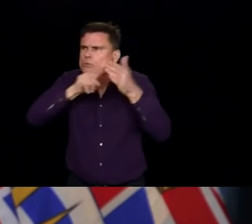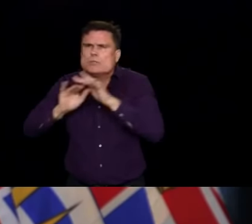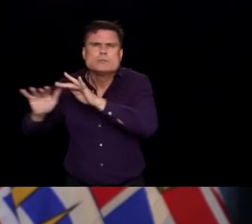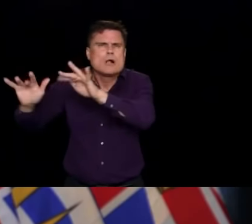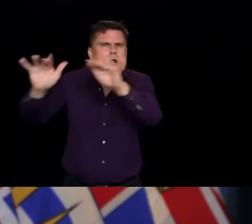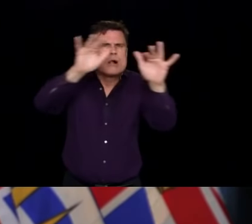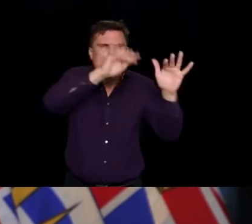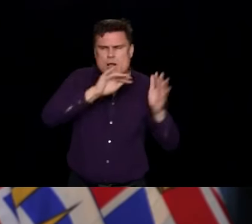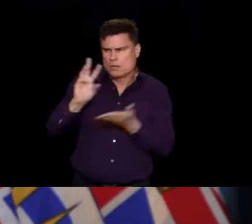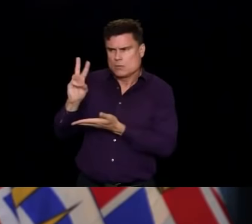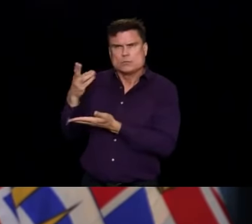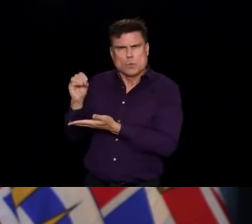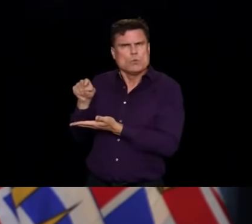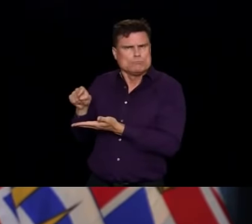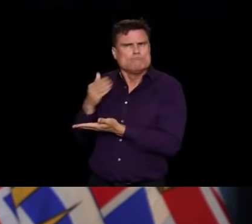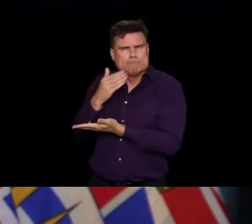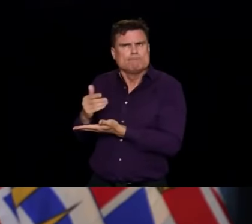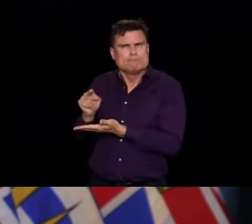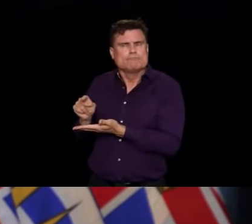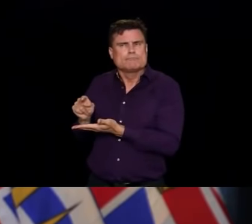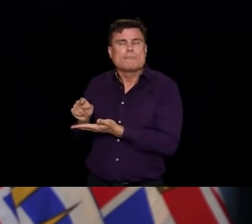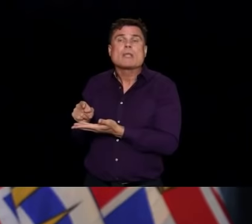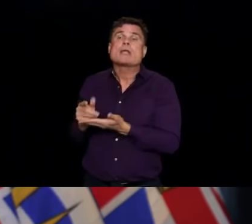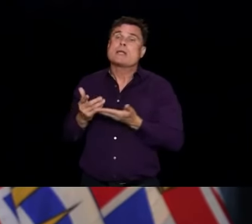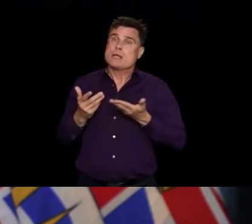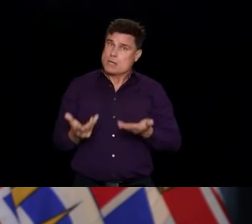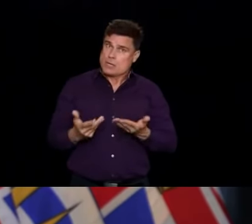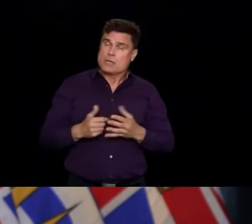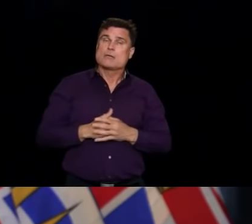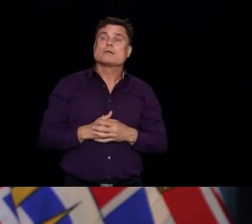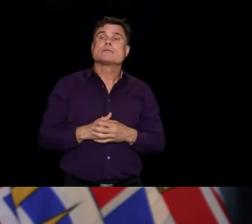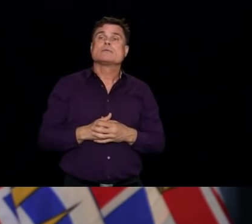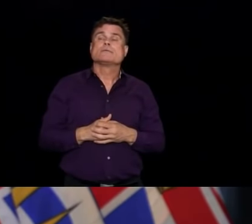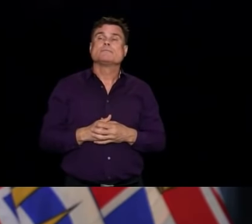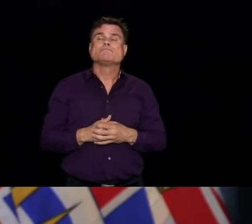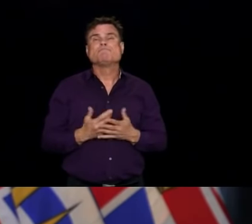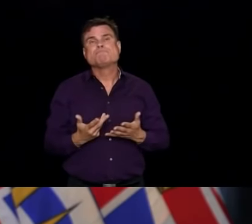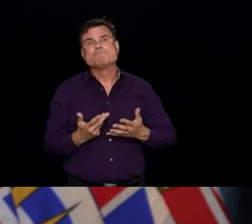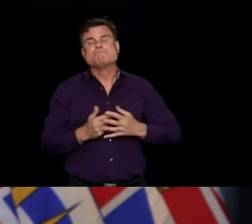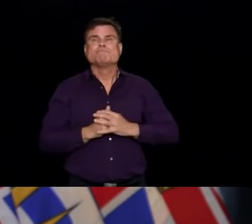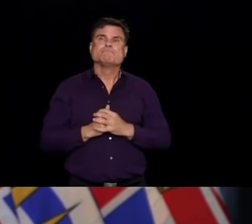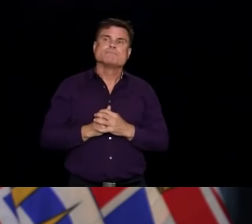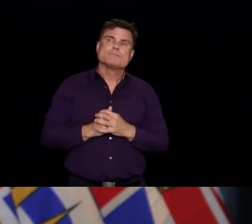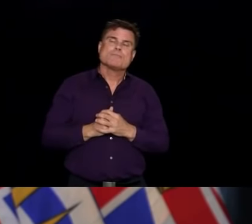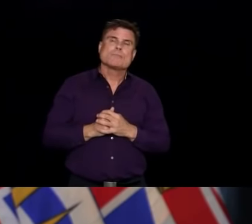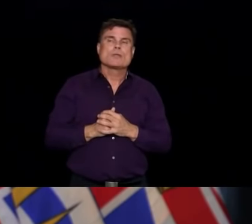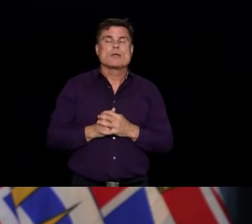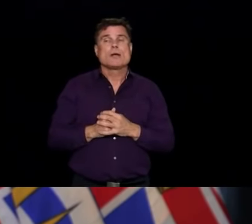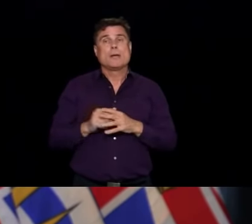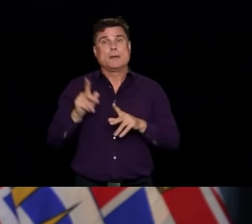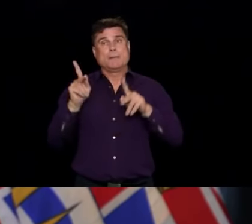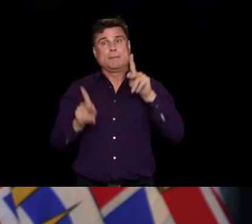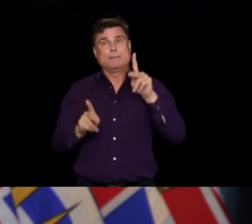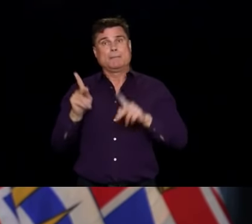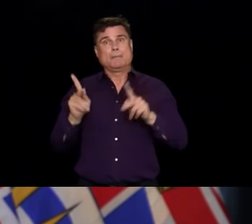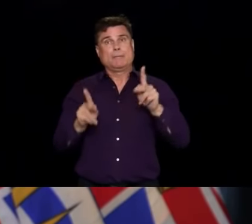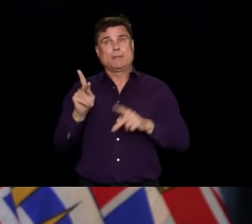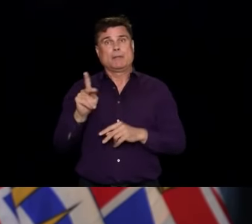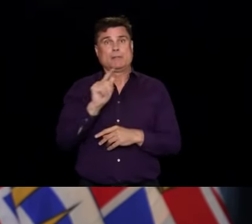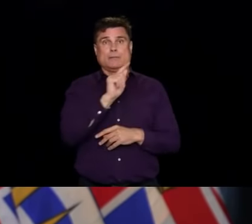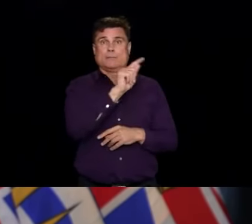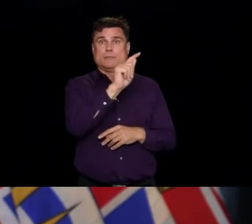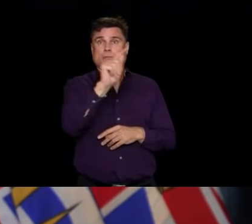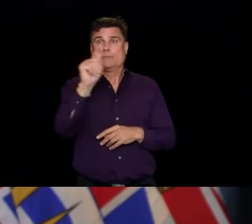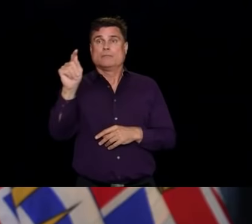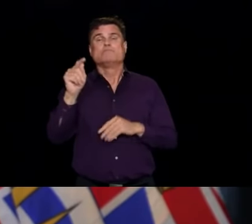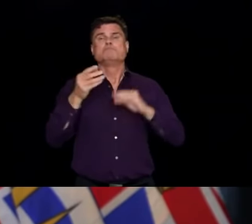I don't think they presented the WHO perspective in a way that was, I think it was more trying to foment a bit of